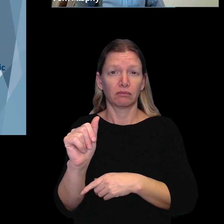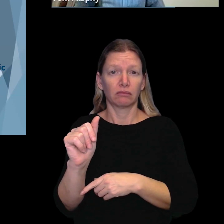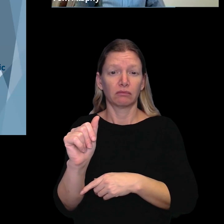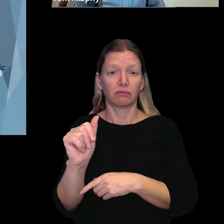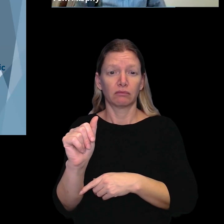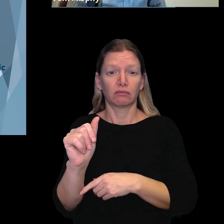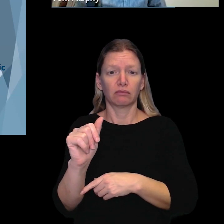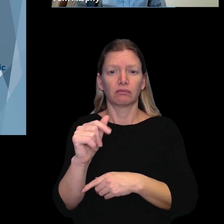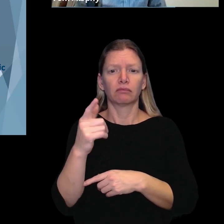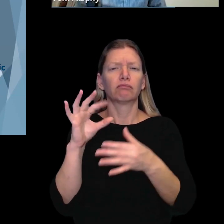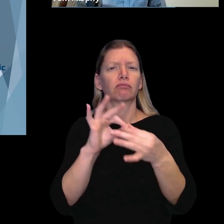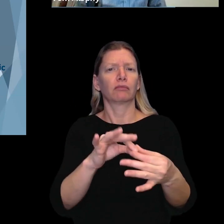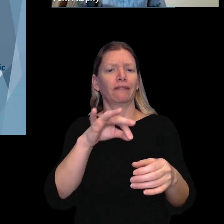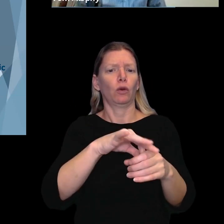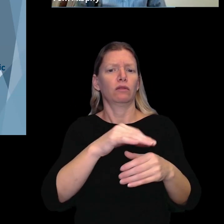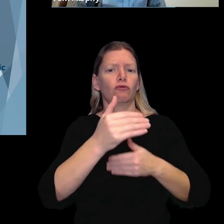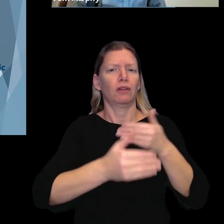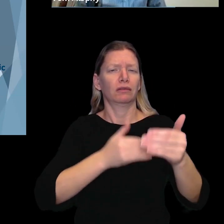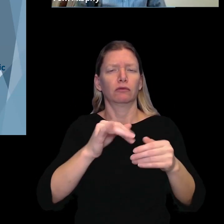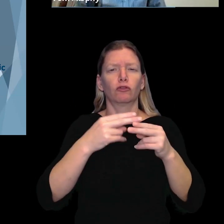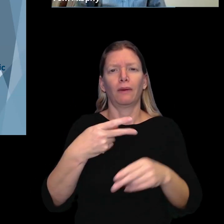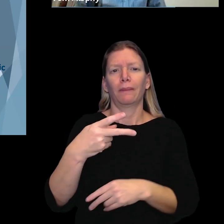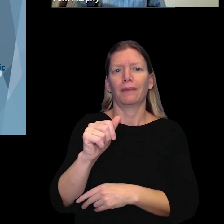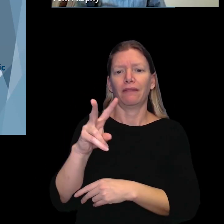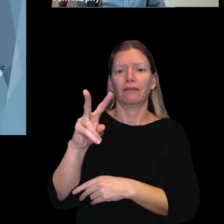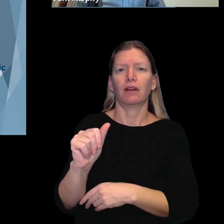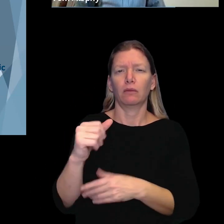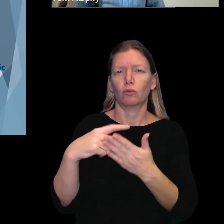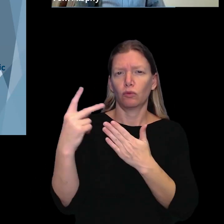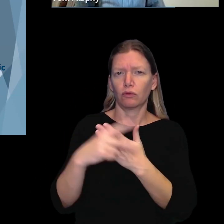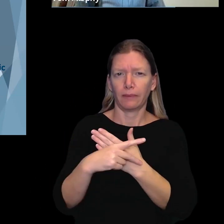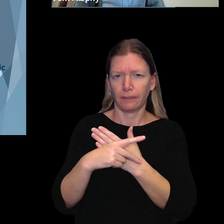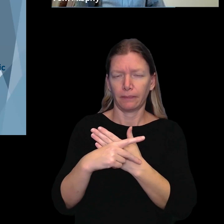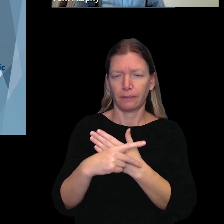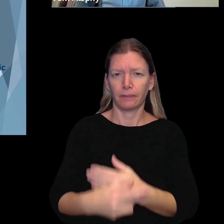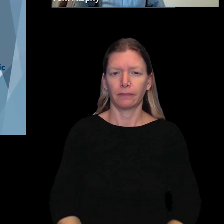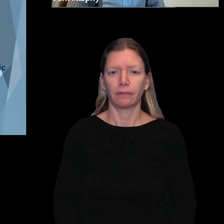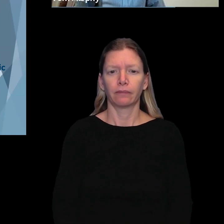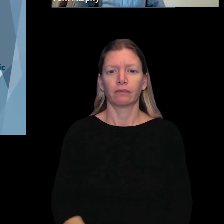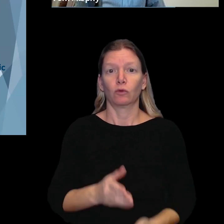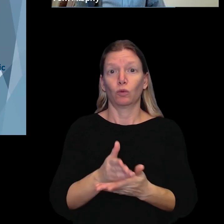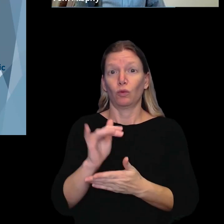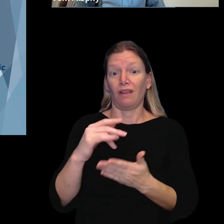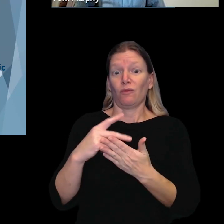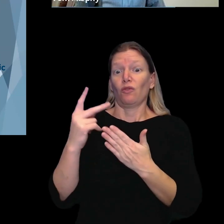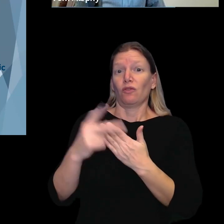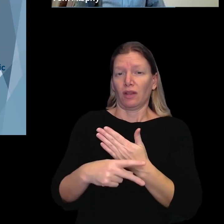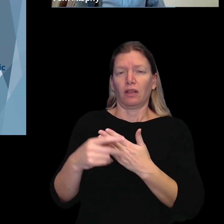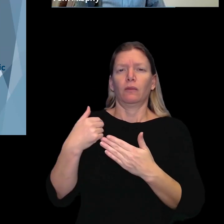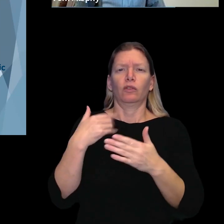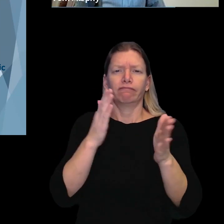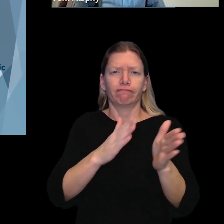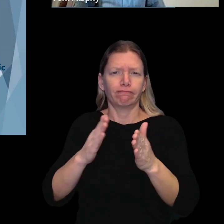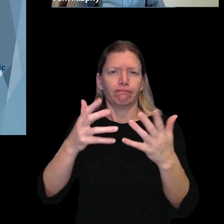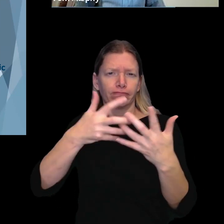rights of individuals with disabilities with respect to the voting process. That is known as our PAVA program. And it is